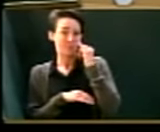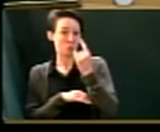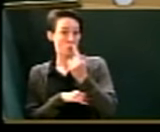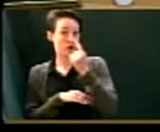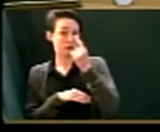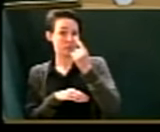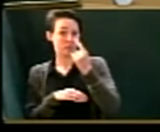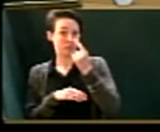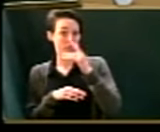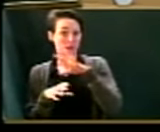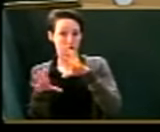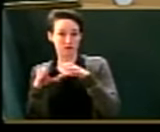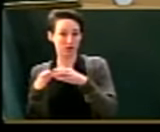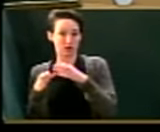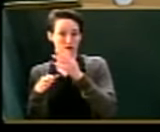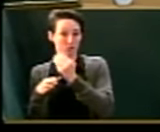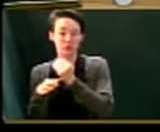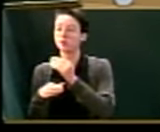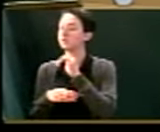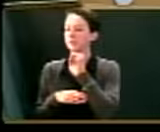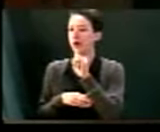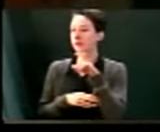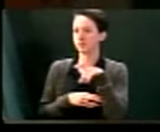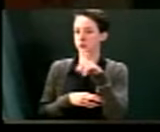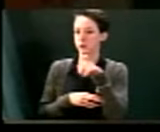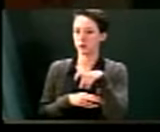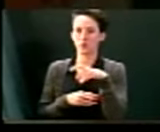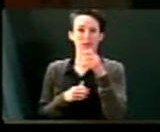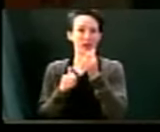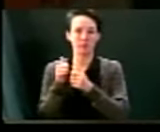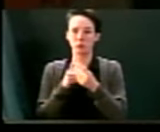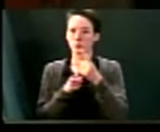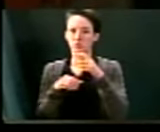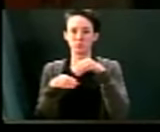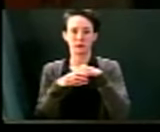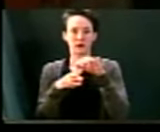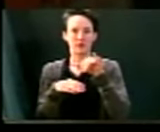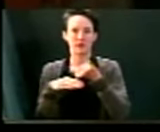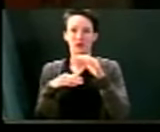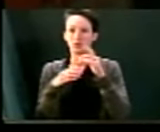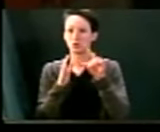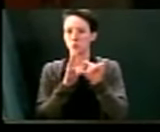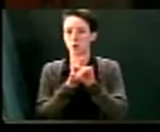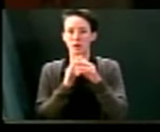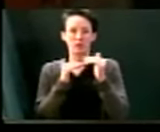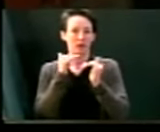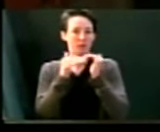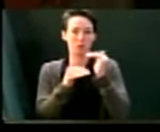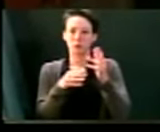grievance? Not necessarily. Just everyone in those grade levels received this information.